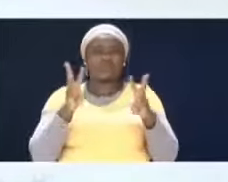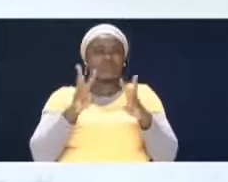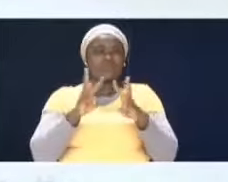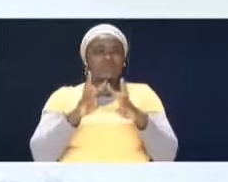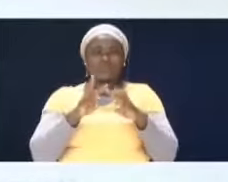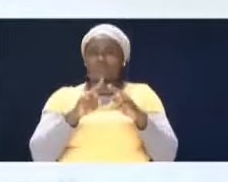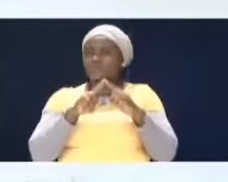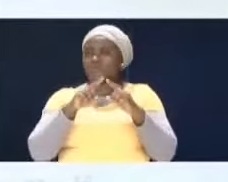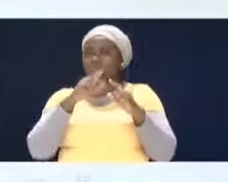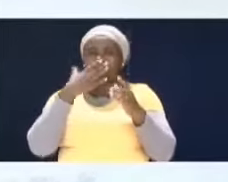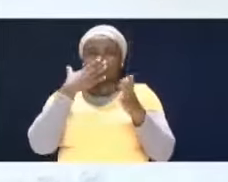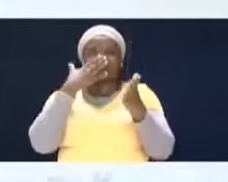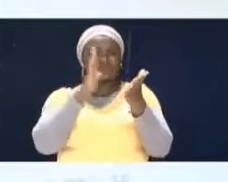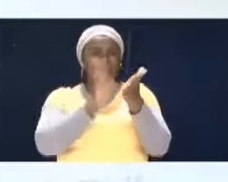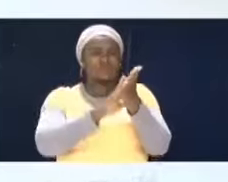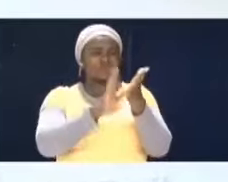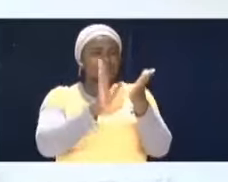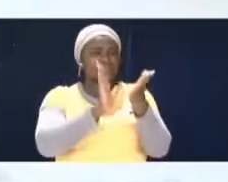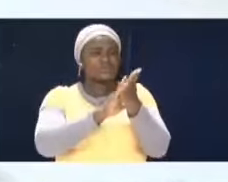You are worthy